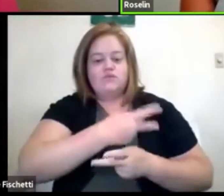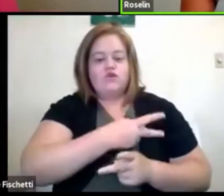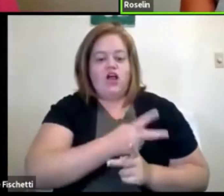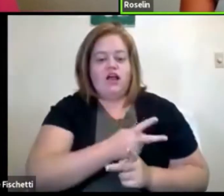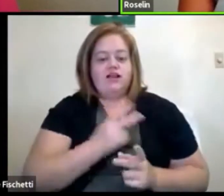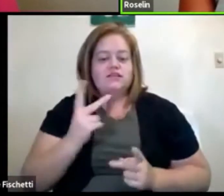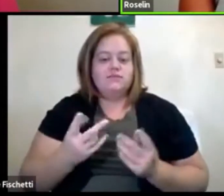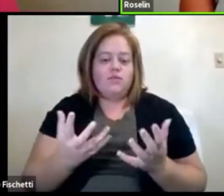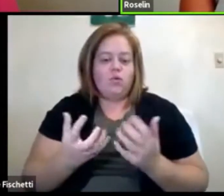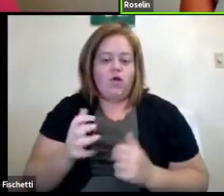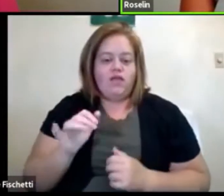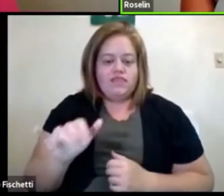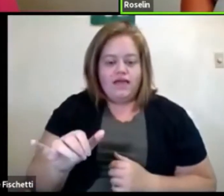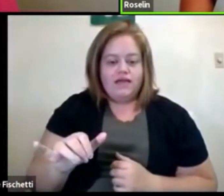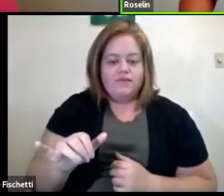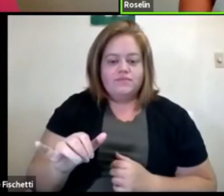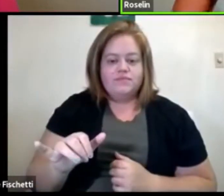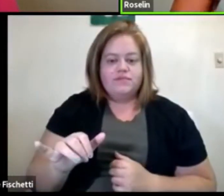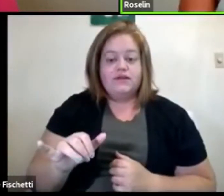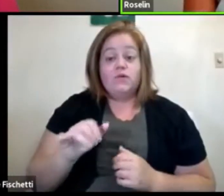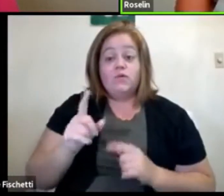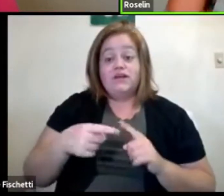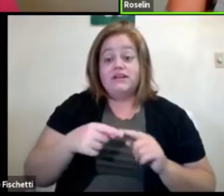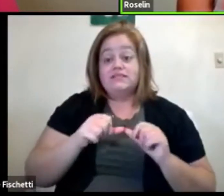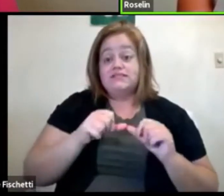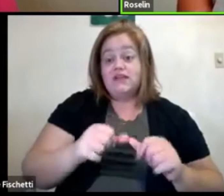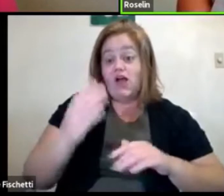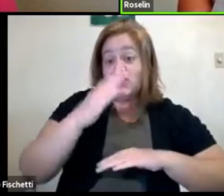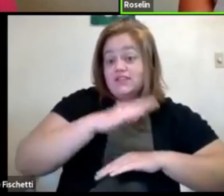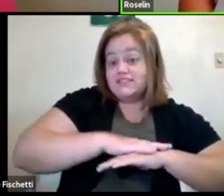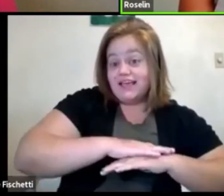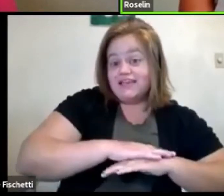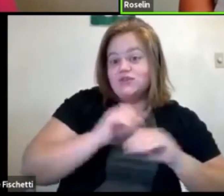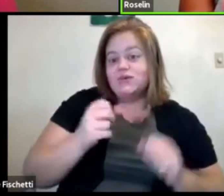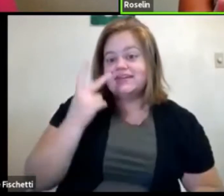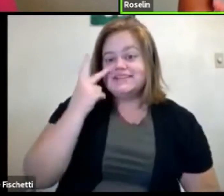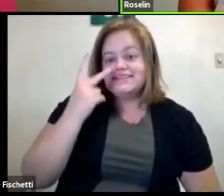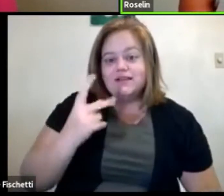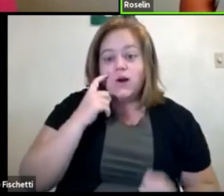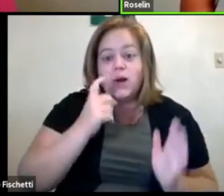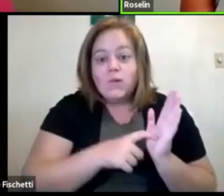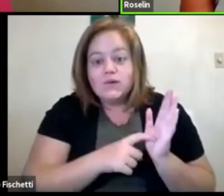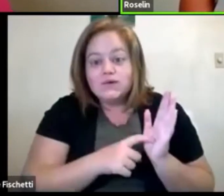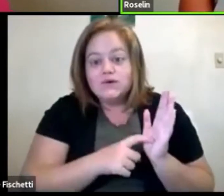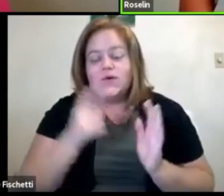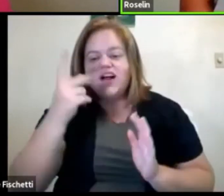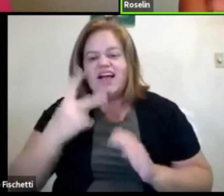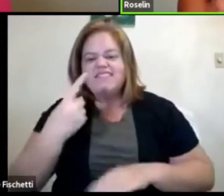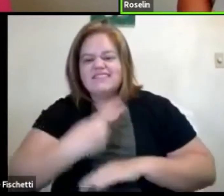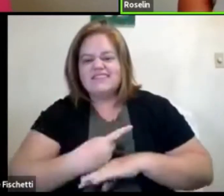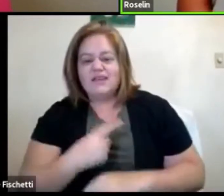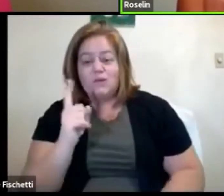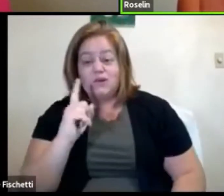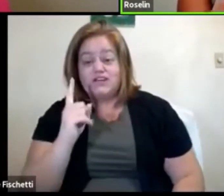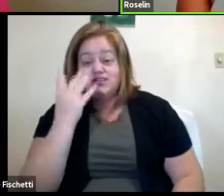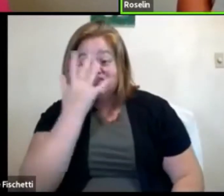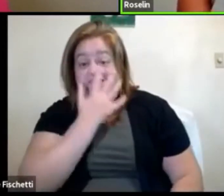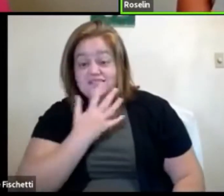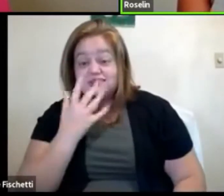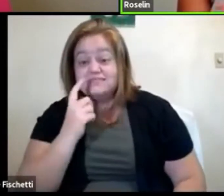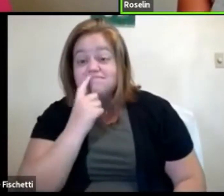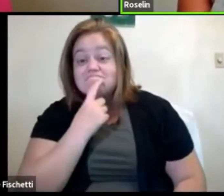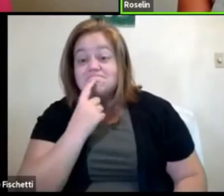that can people actually see it. It's not just saying, oh yeah, it lasts all day, and then half day you're like, what happened to my face, right? But working on